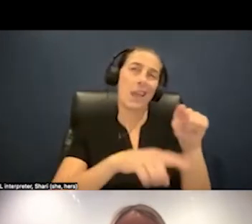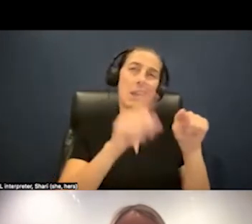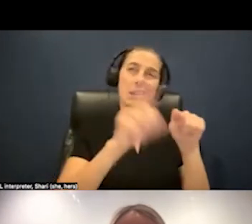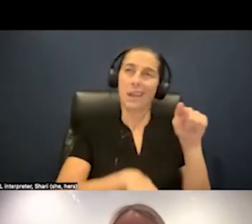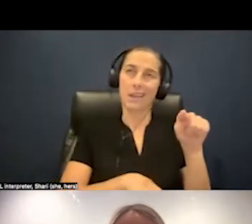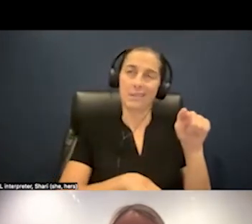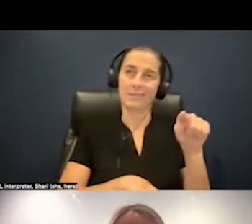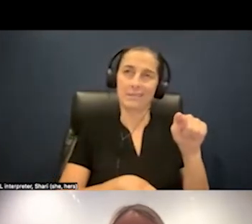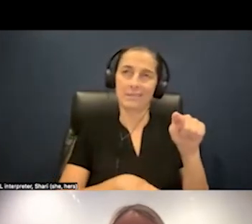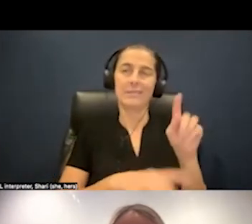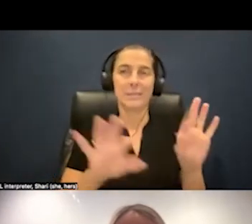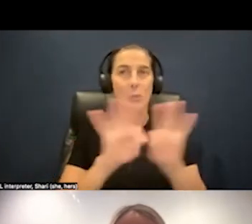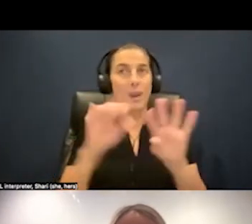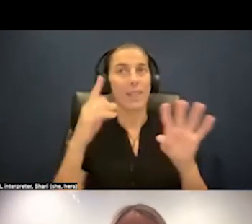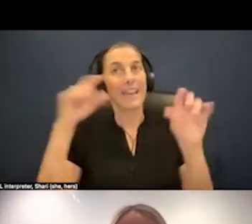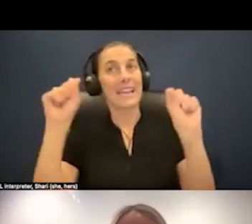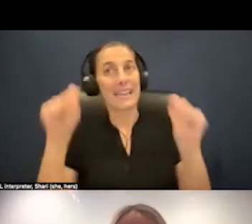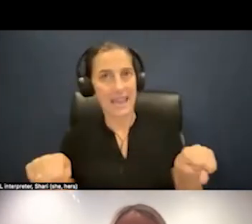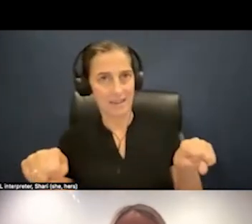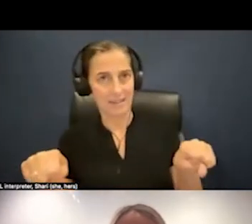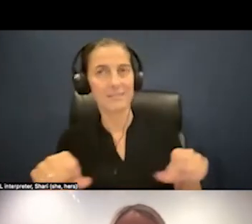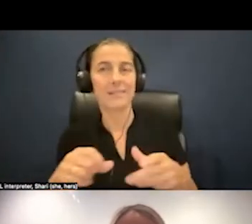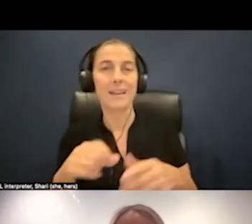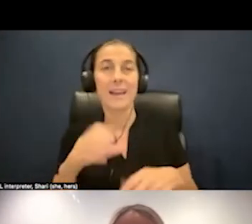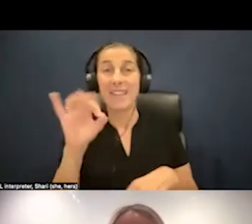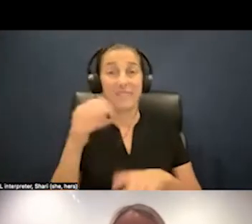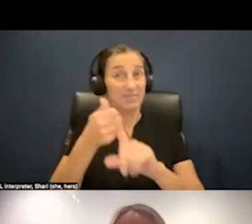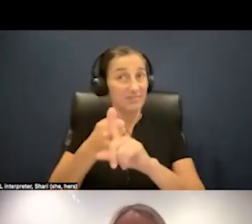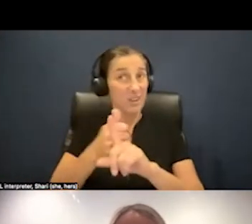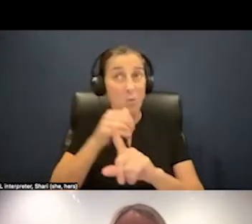to make sure that you are getting what you need.